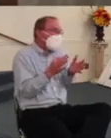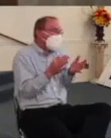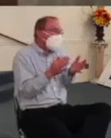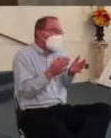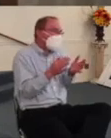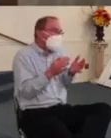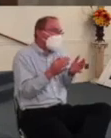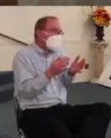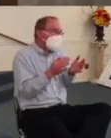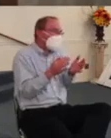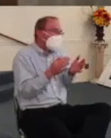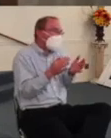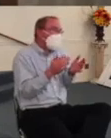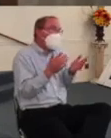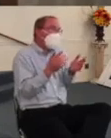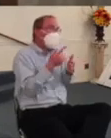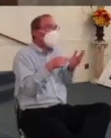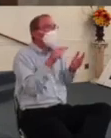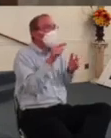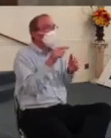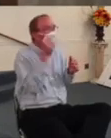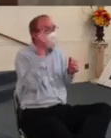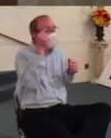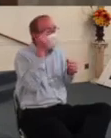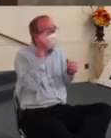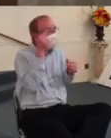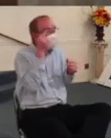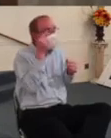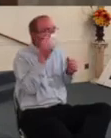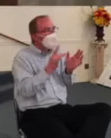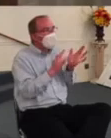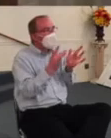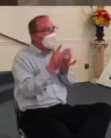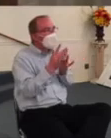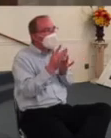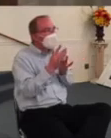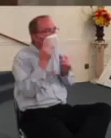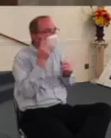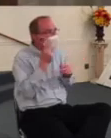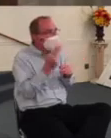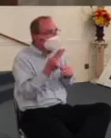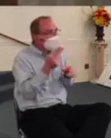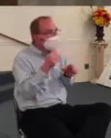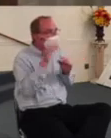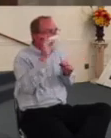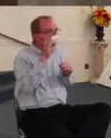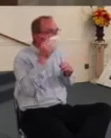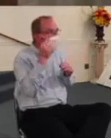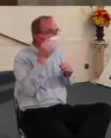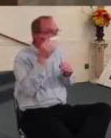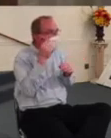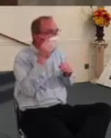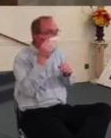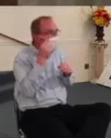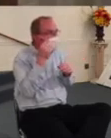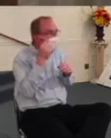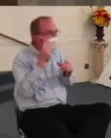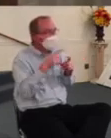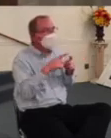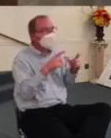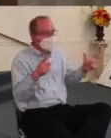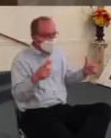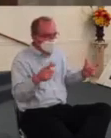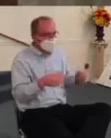in his eyes? And there's one more picture here. And that is